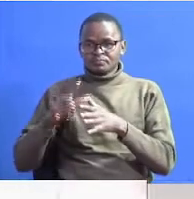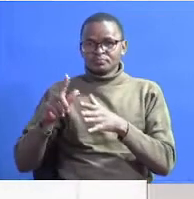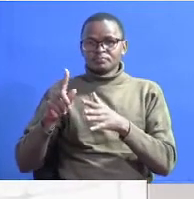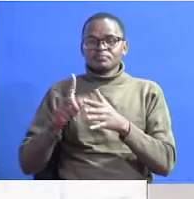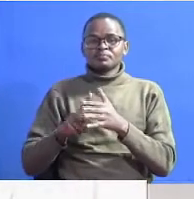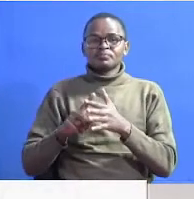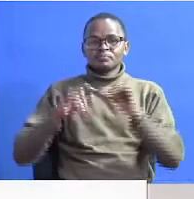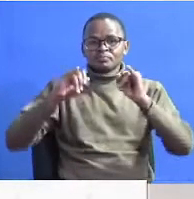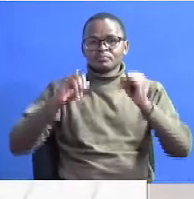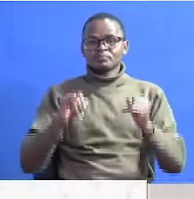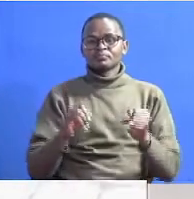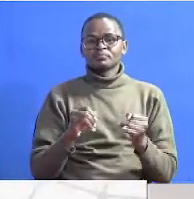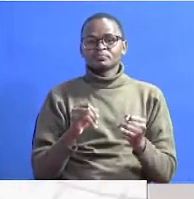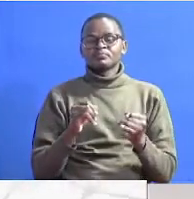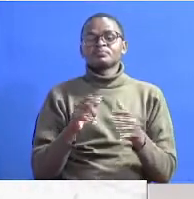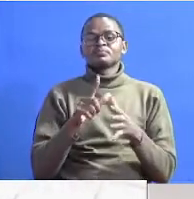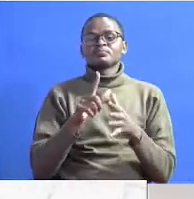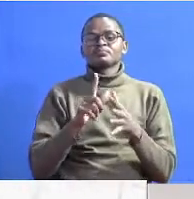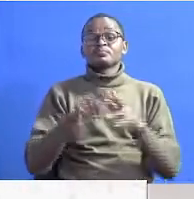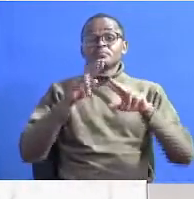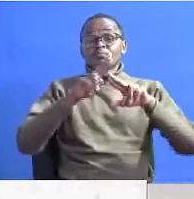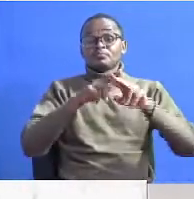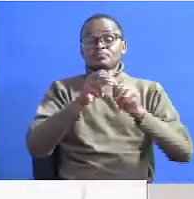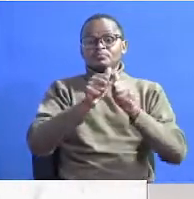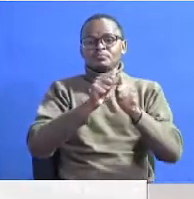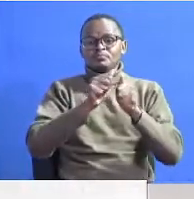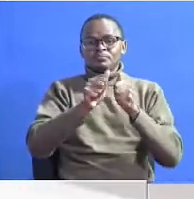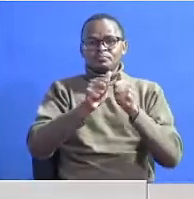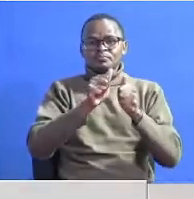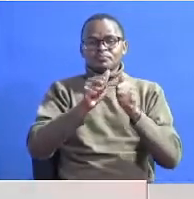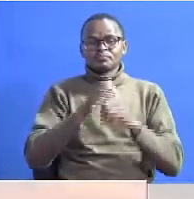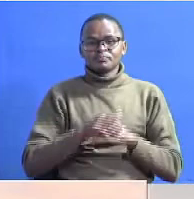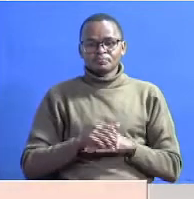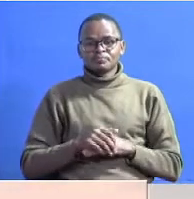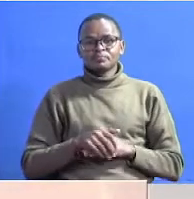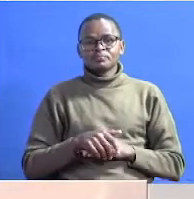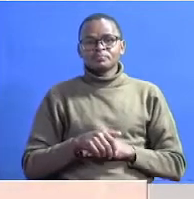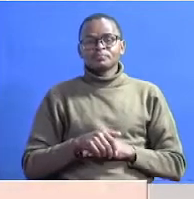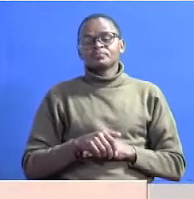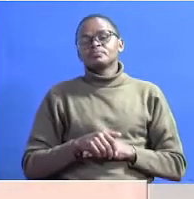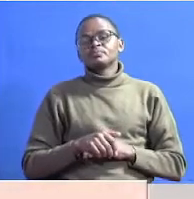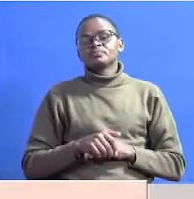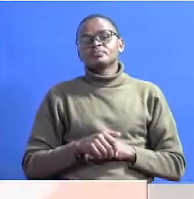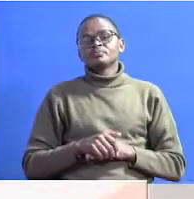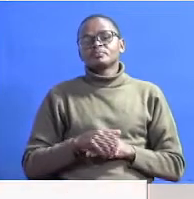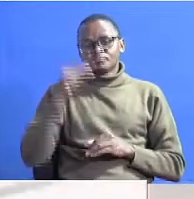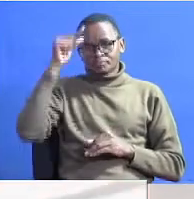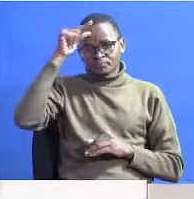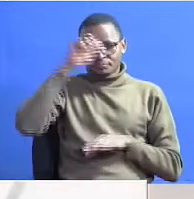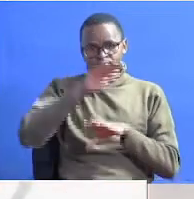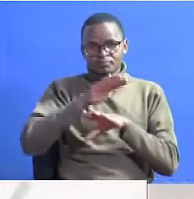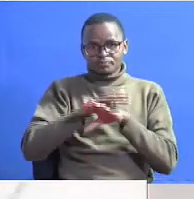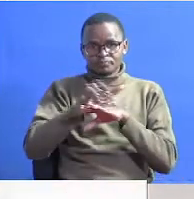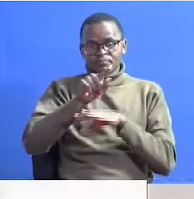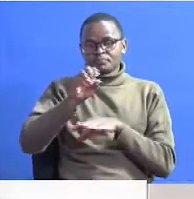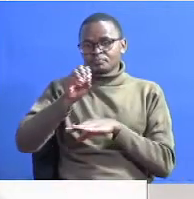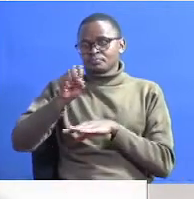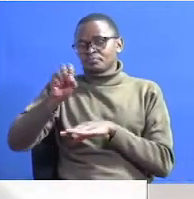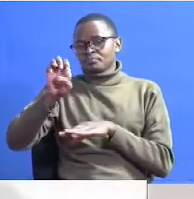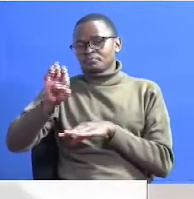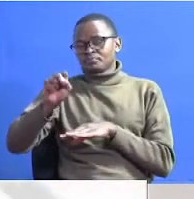the new administration, in the sitting administration. We understand the role of the opposition is to keep the government on toes. On